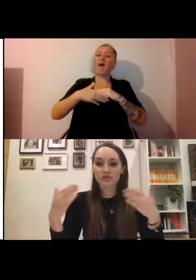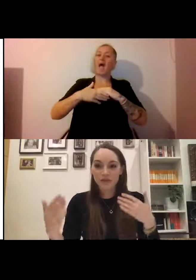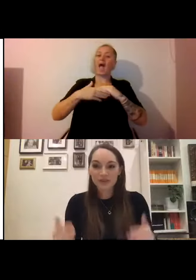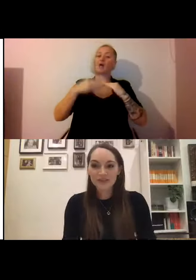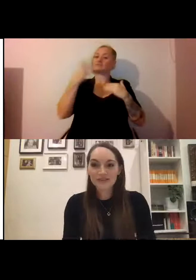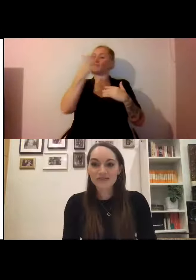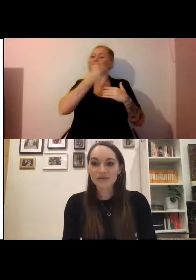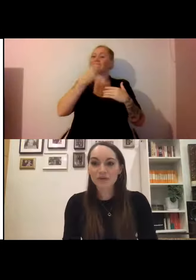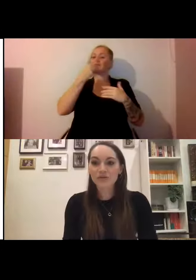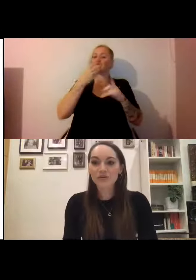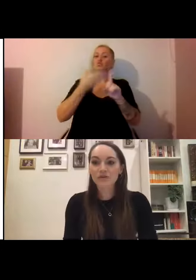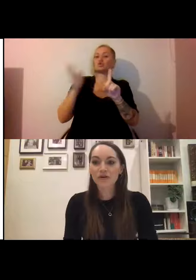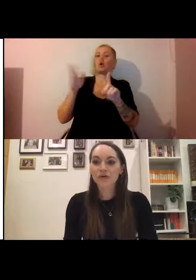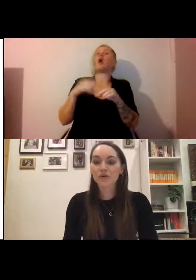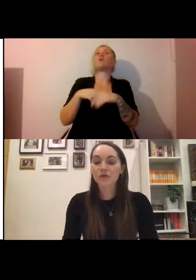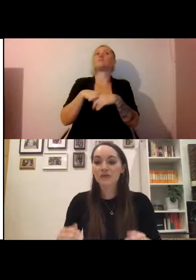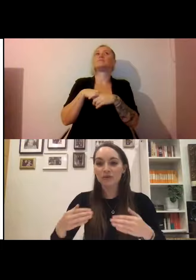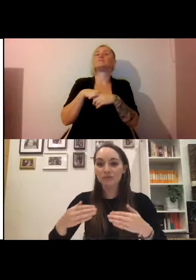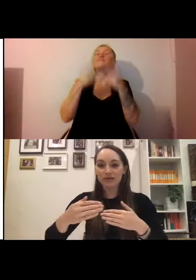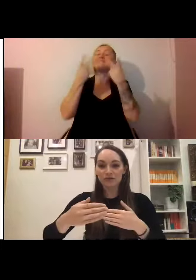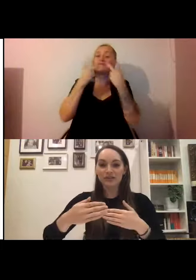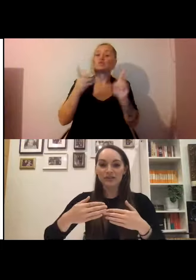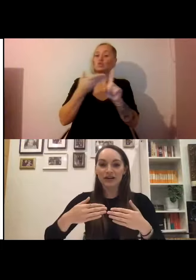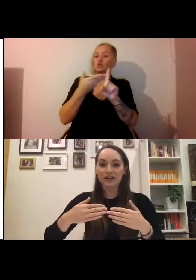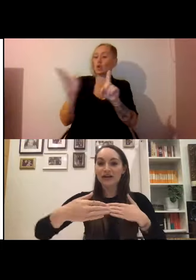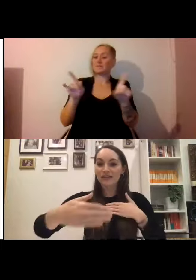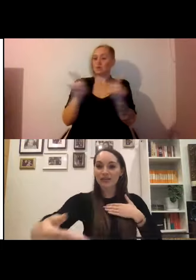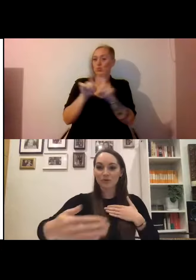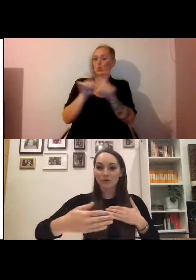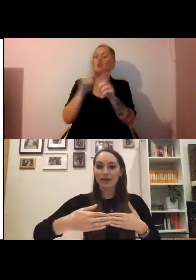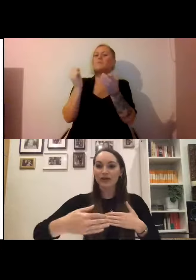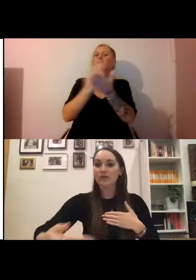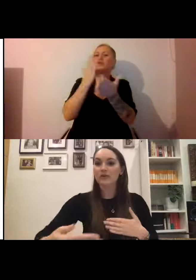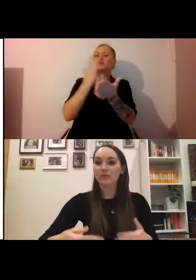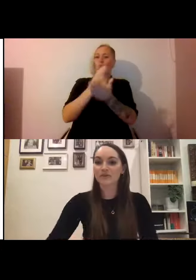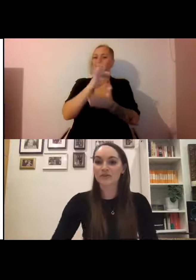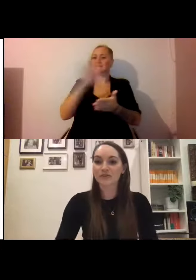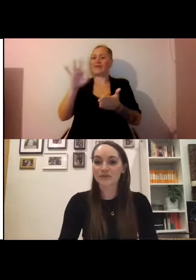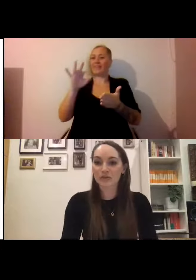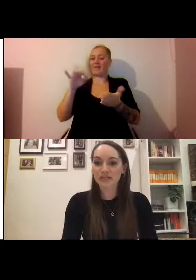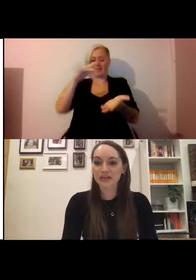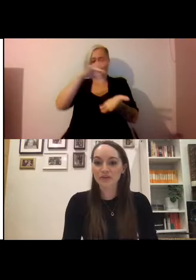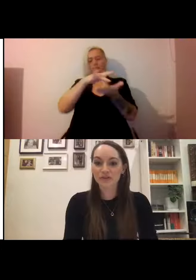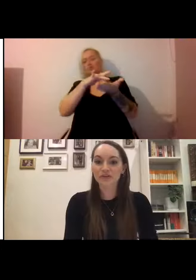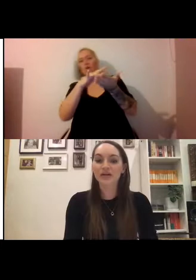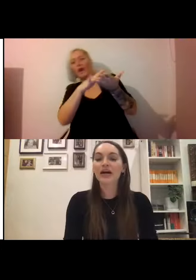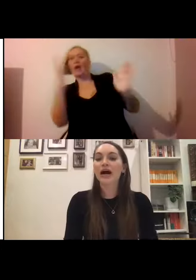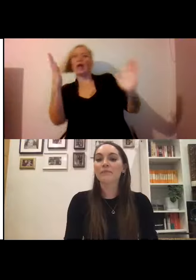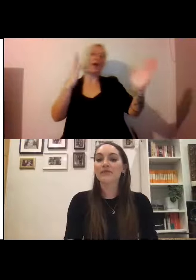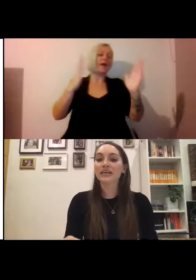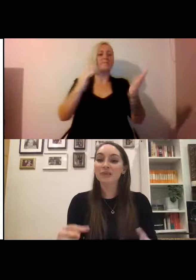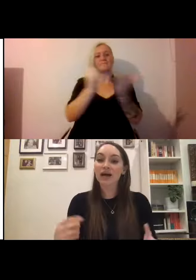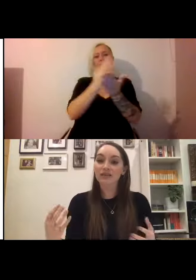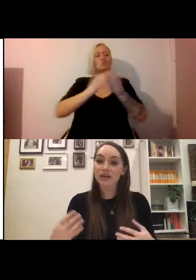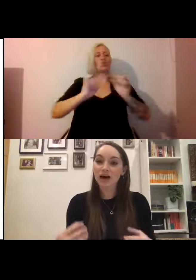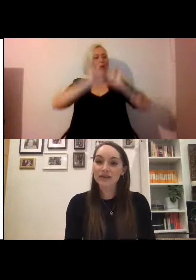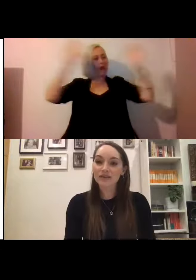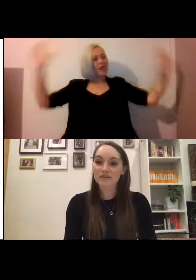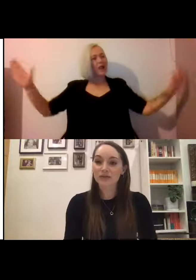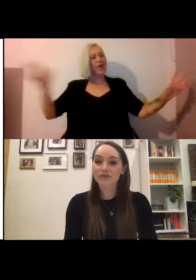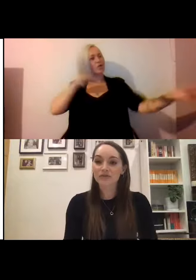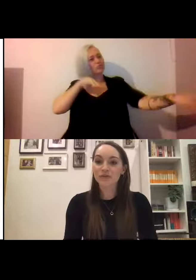visual disturbances as well. So you always want to make sure there's kind of nothing in between you and the person that you're speaking to. Think about the